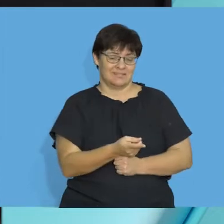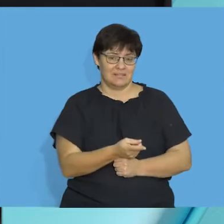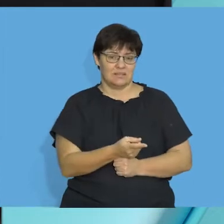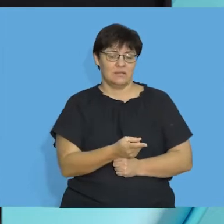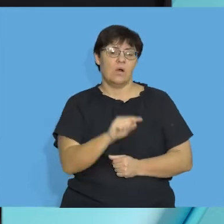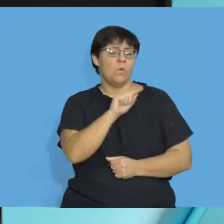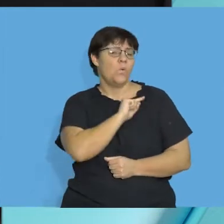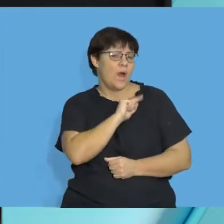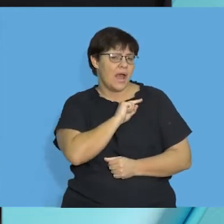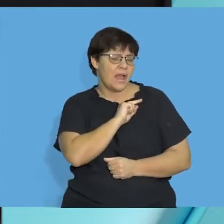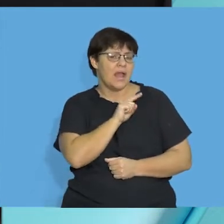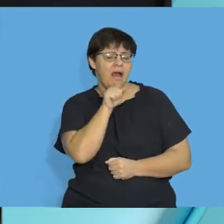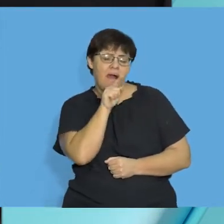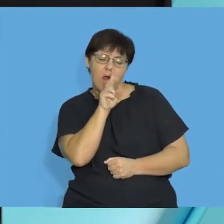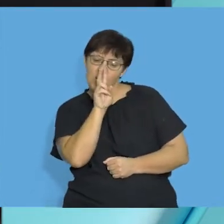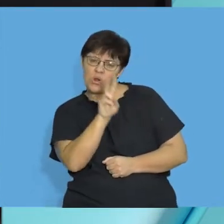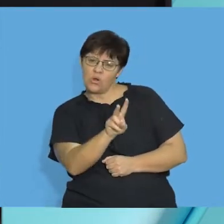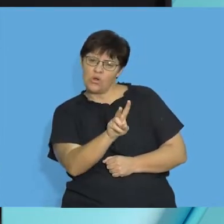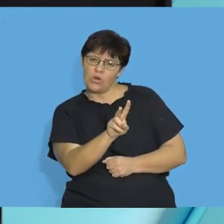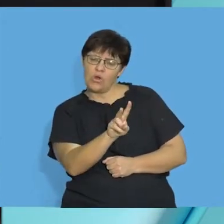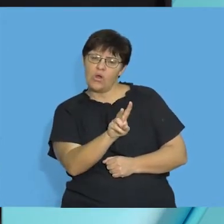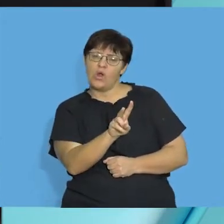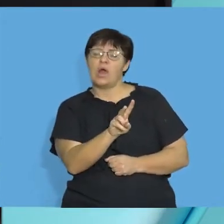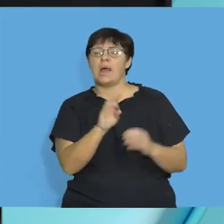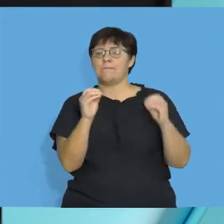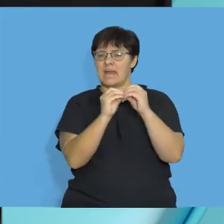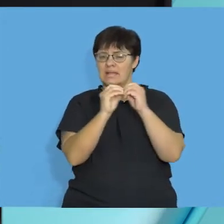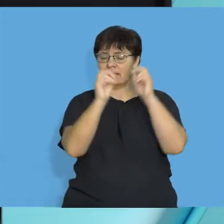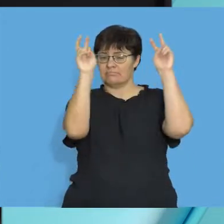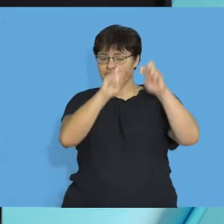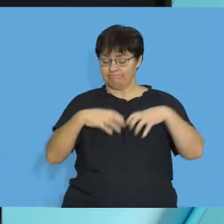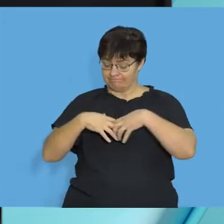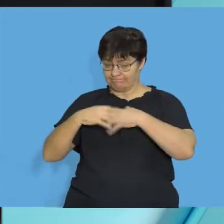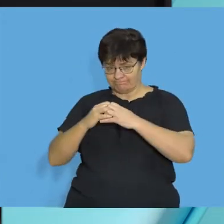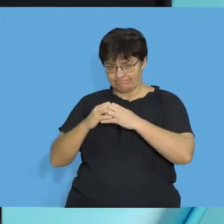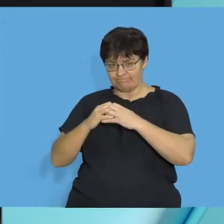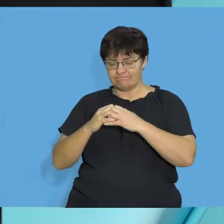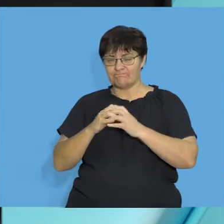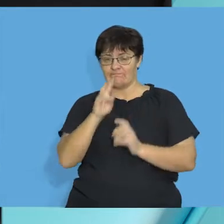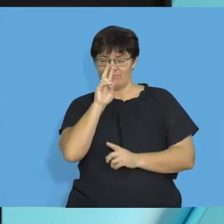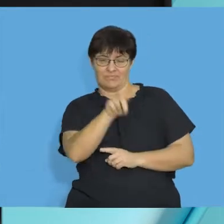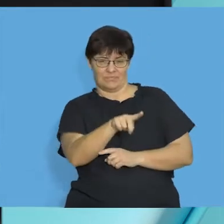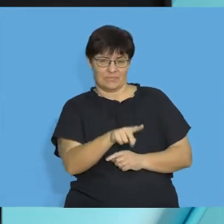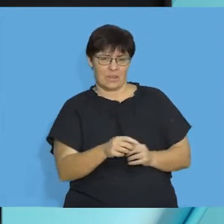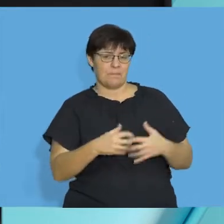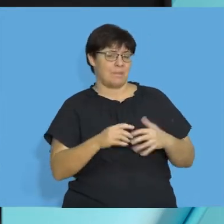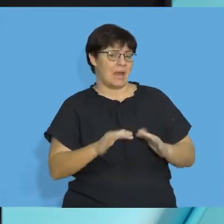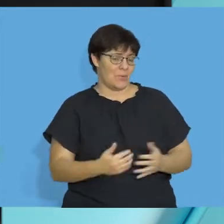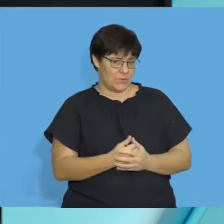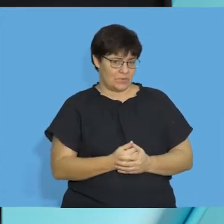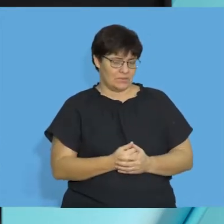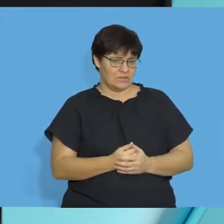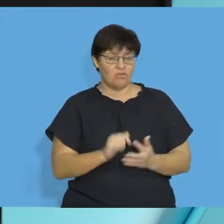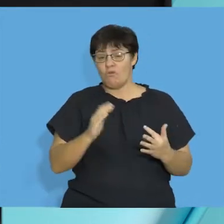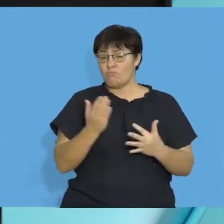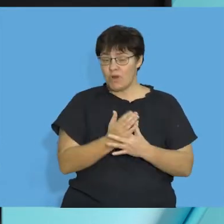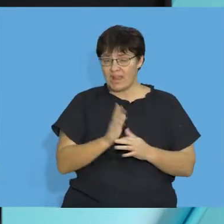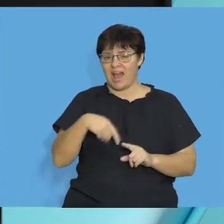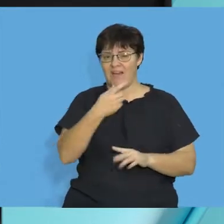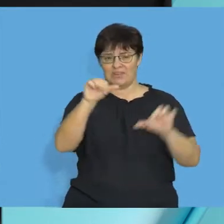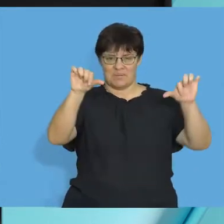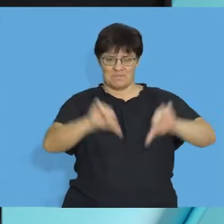we look at this principle of electromagnetic induction. So take a short break, and we'll be back to explore this